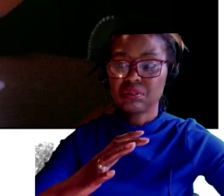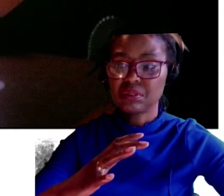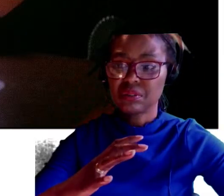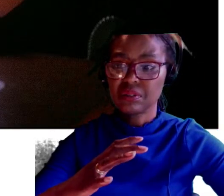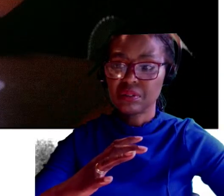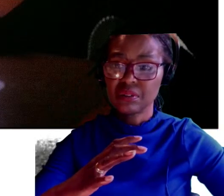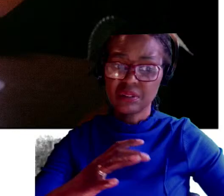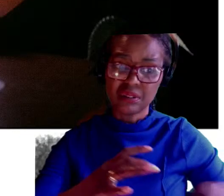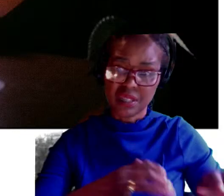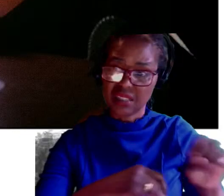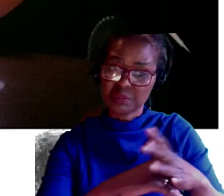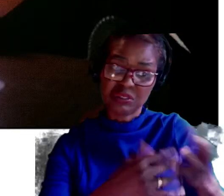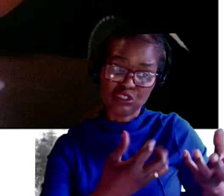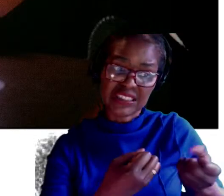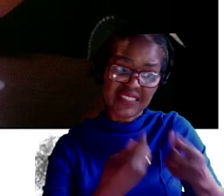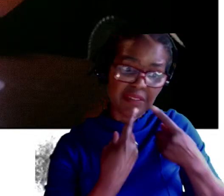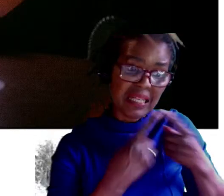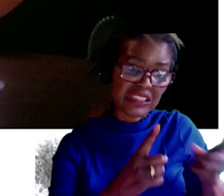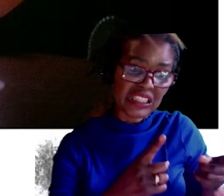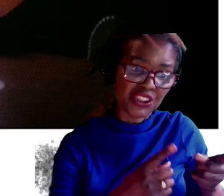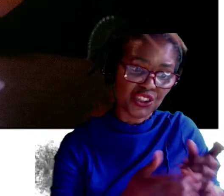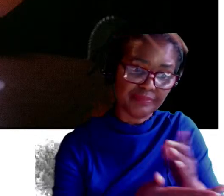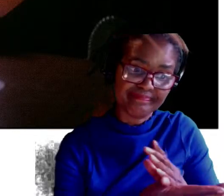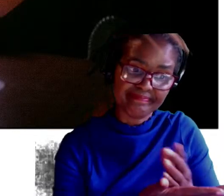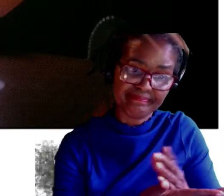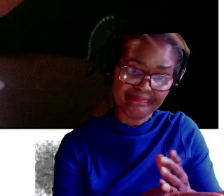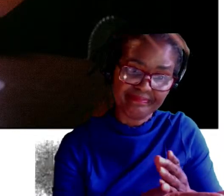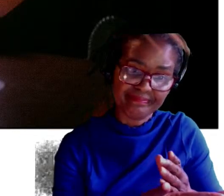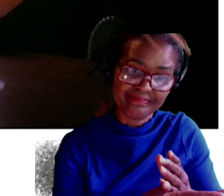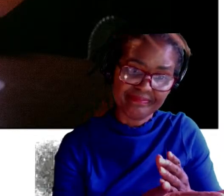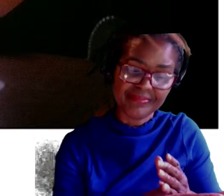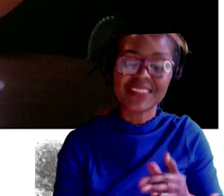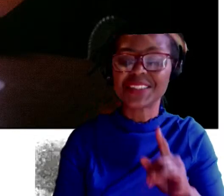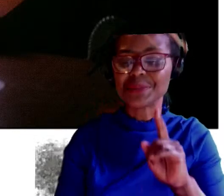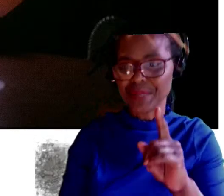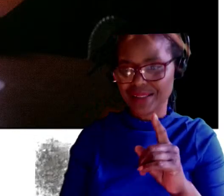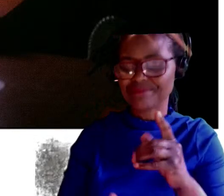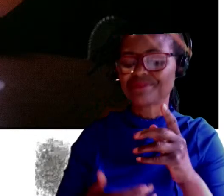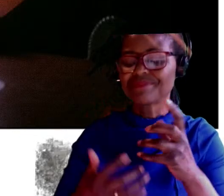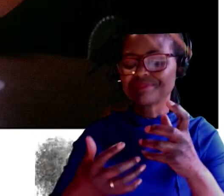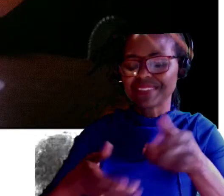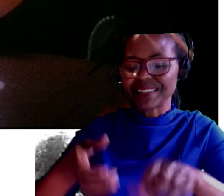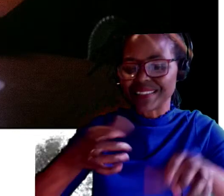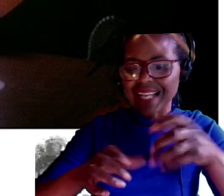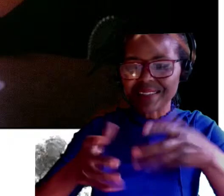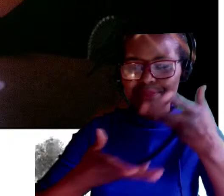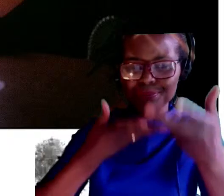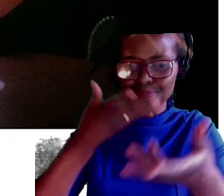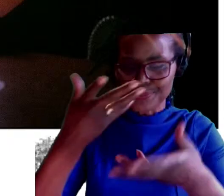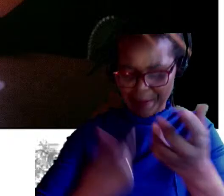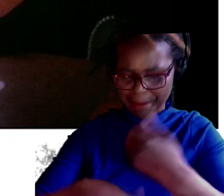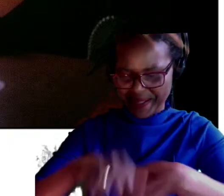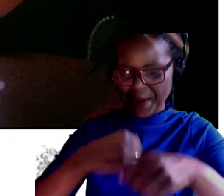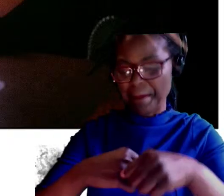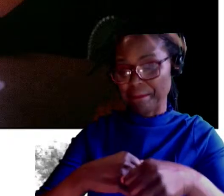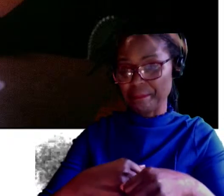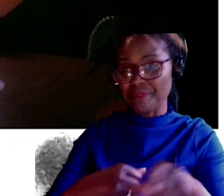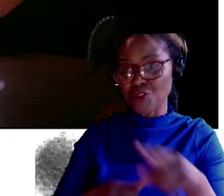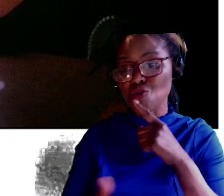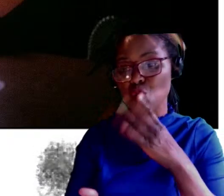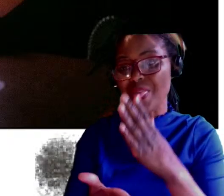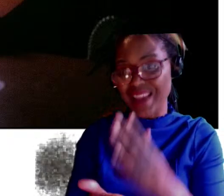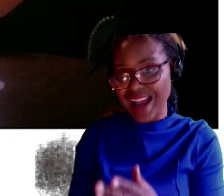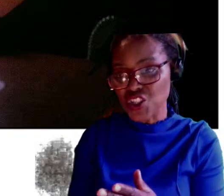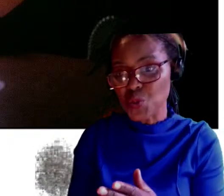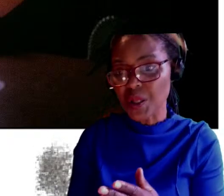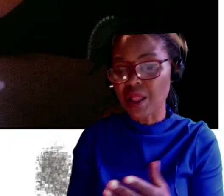For me, this takes the sci-fi towards emotional truth, and sure, at the expense of some actual science, but that's been the case since Mary Shelley,